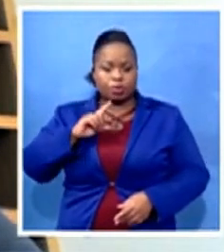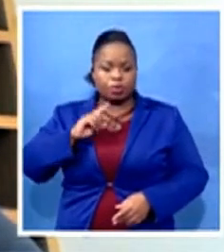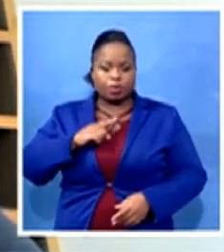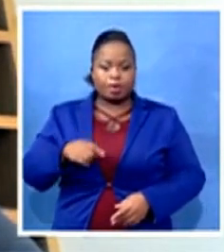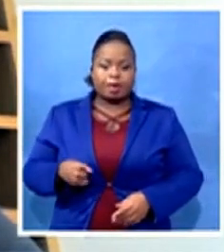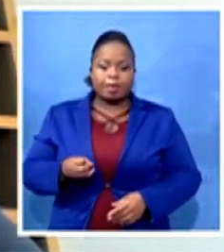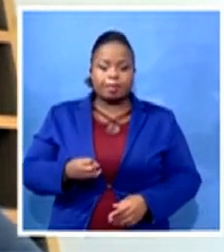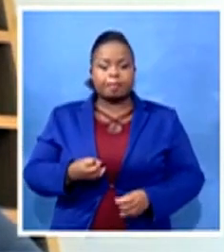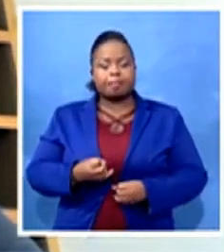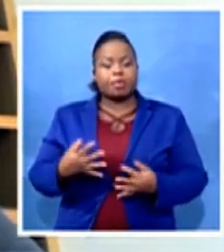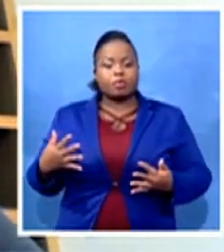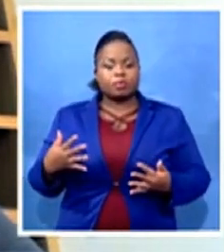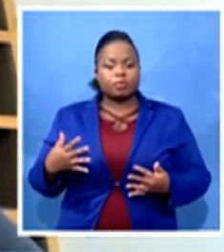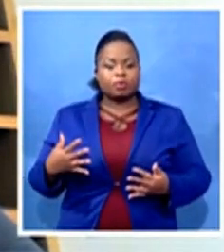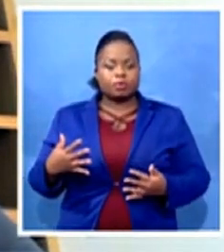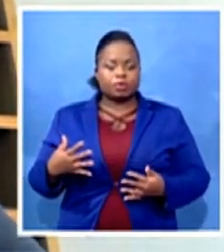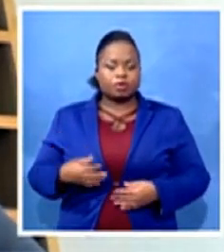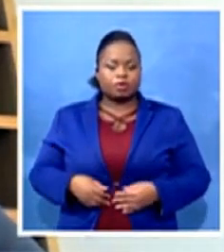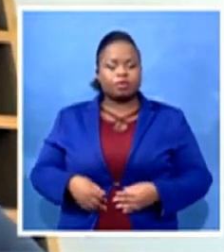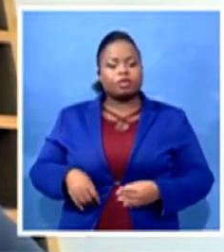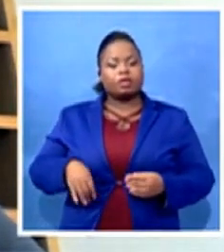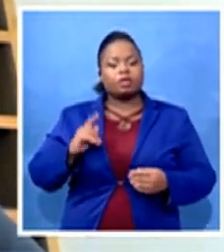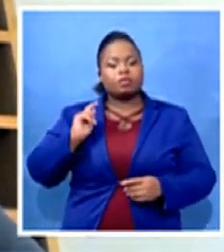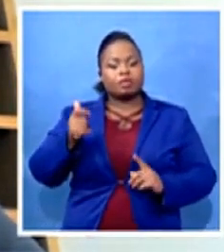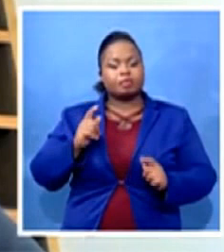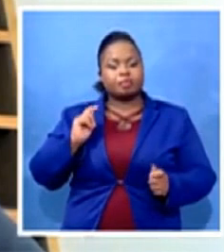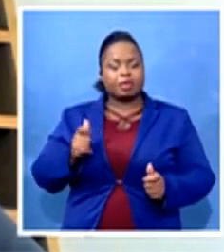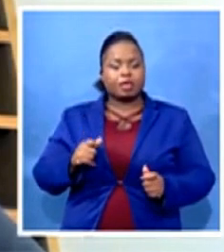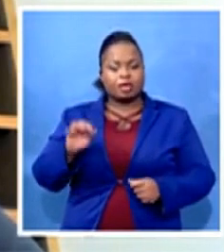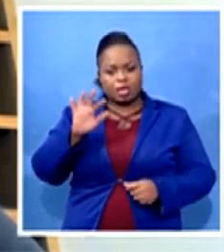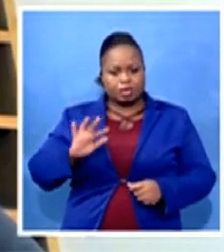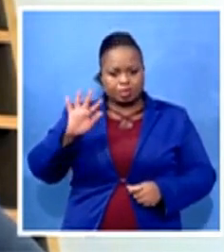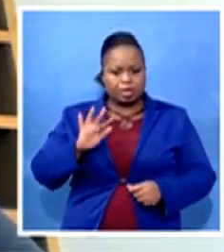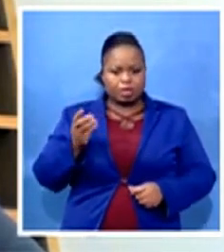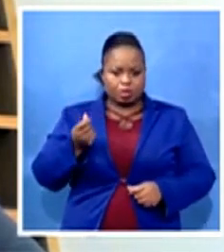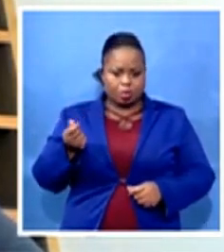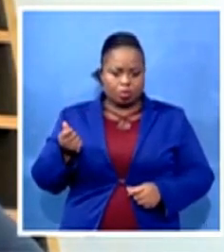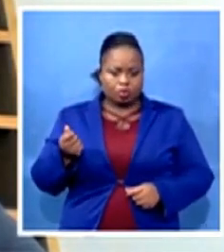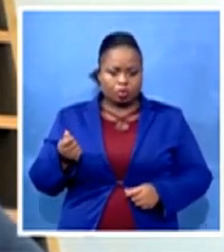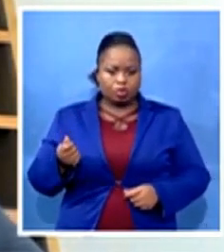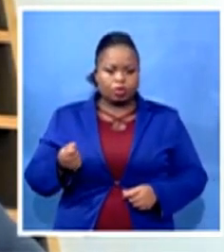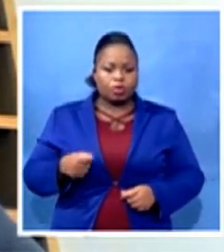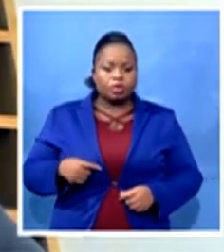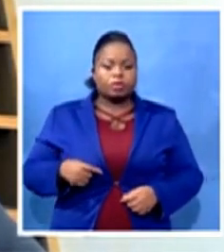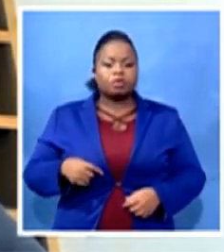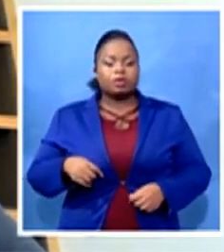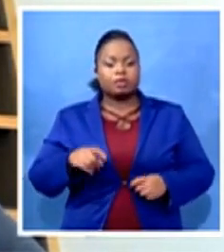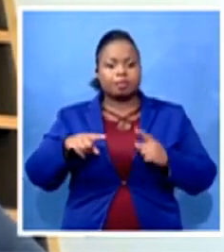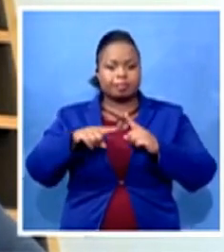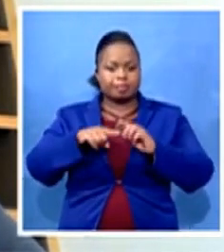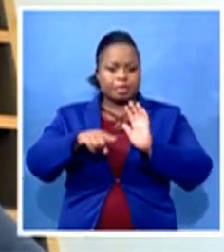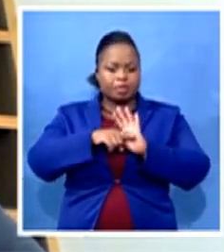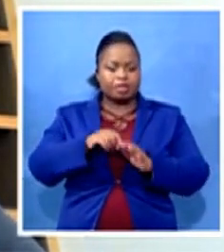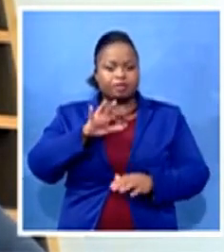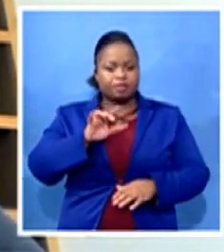an estimated amount, which is plus minus 57 days estimation. If you check your bill, it will say